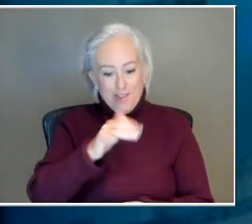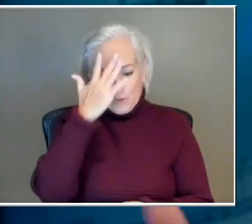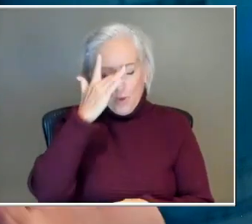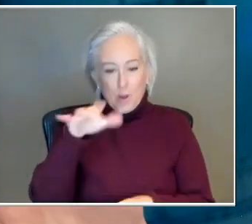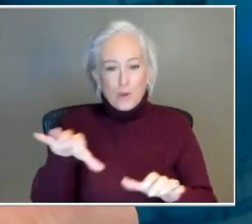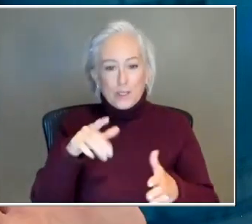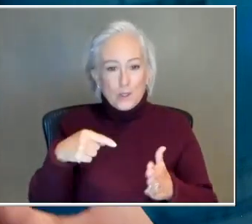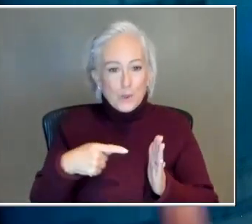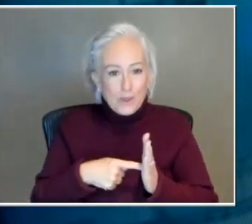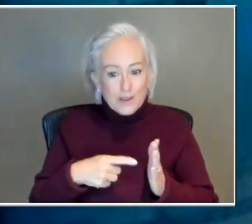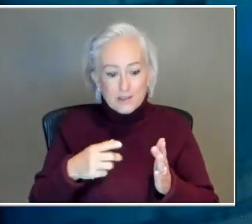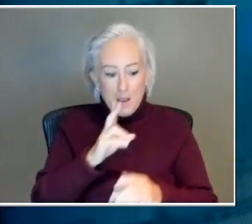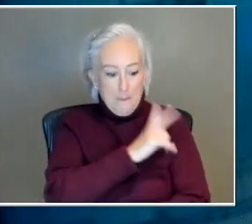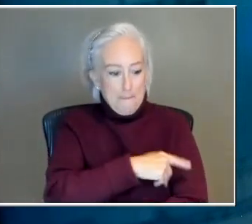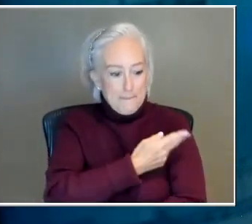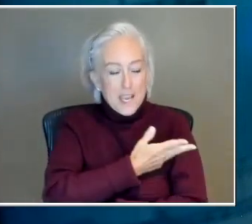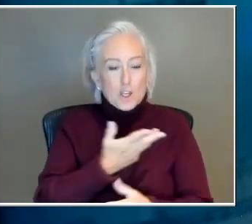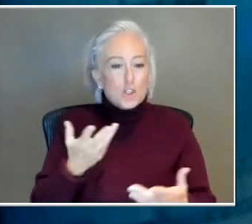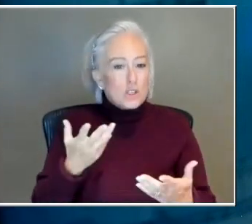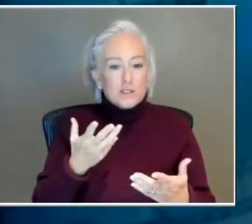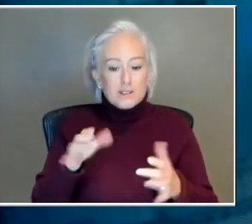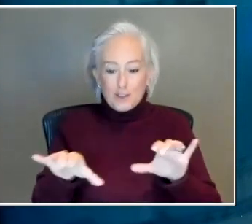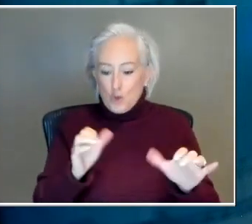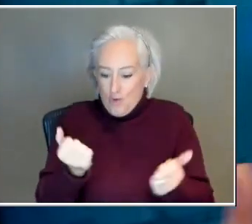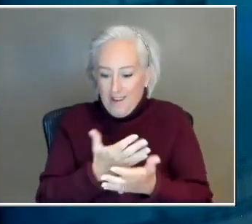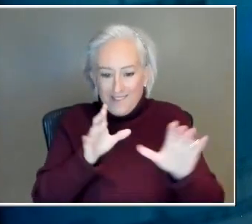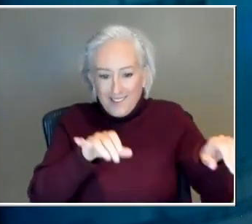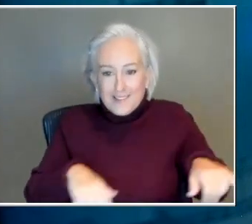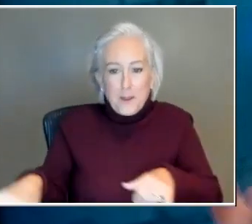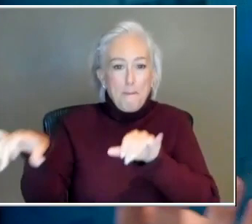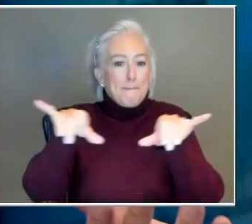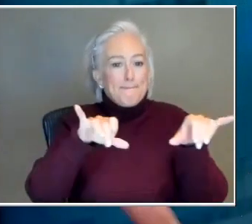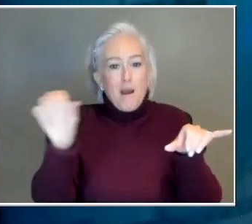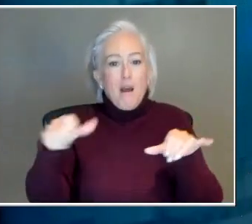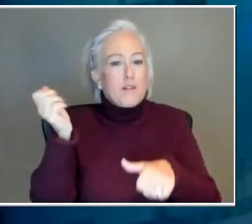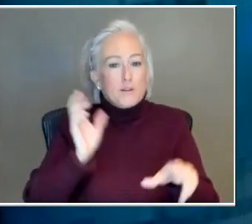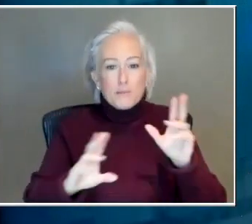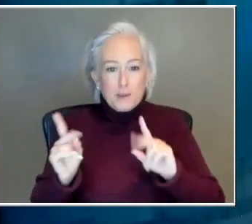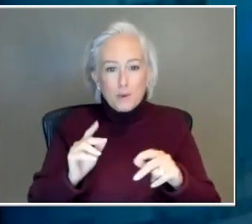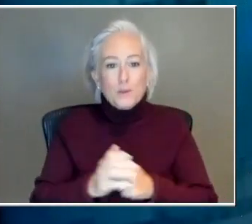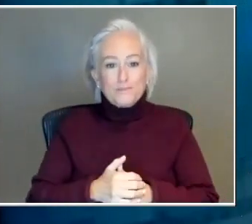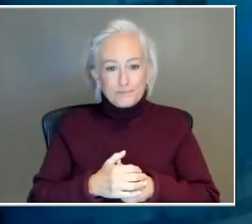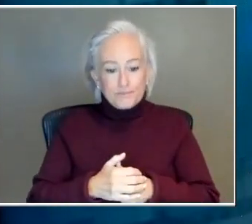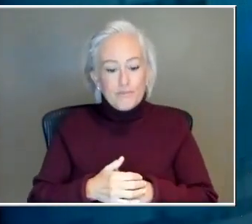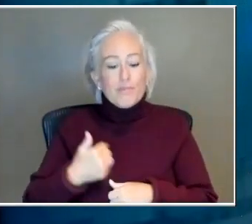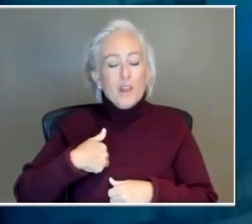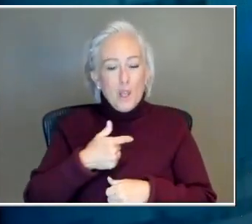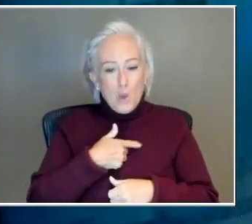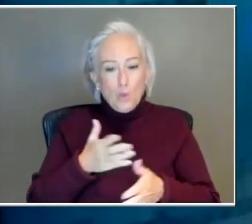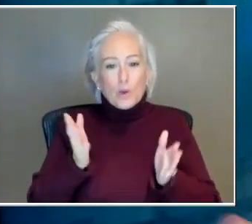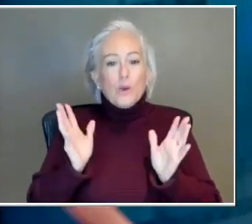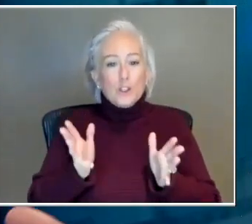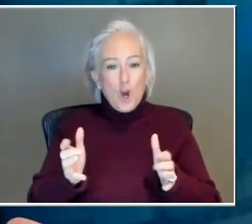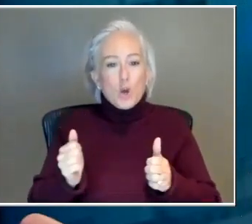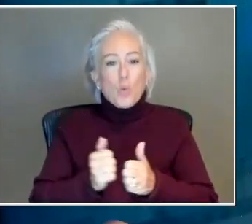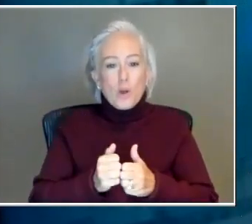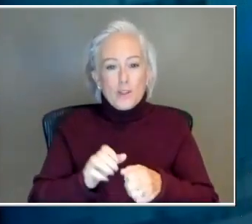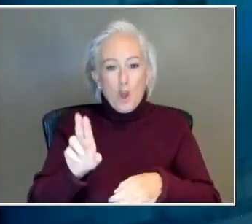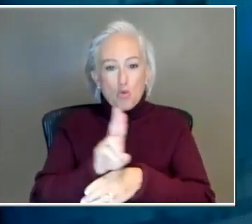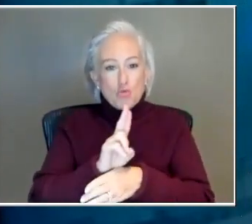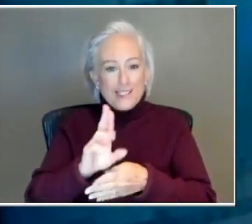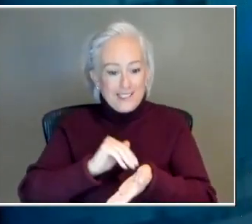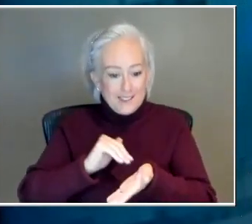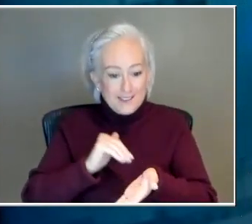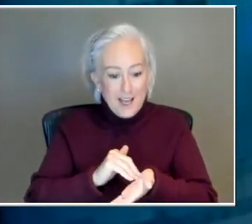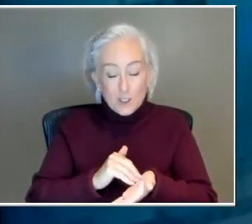do everything that everyone else does. When we give our talks to our residents and medical students, we often lead it like, do you know anyone with epilepsy? And